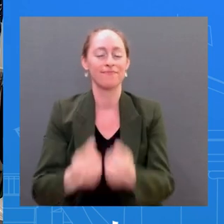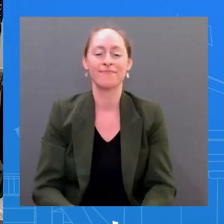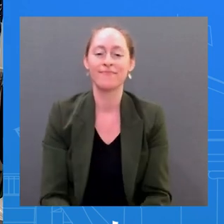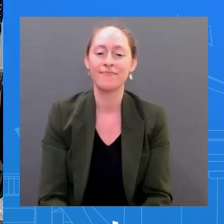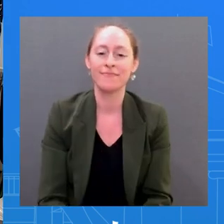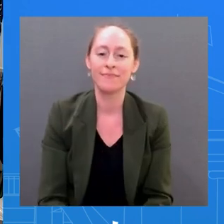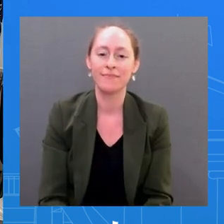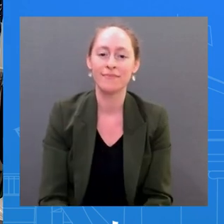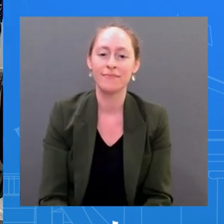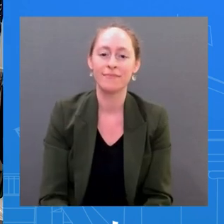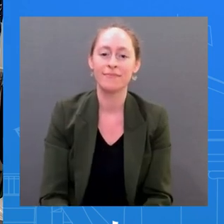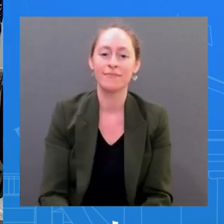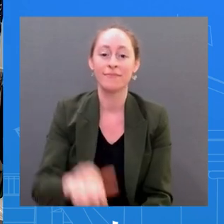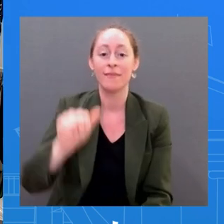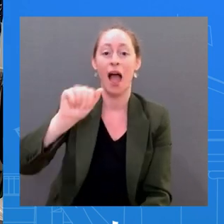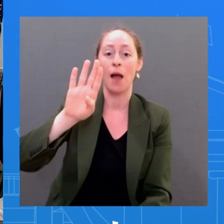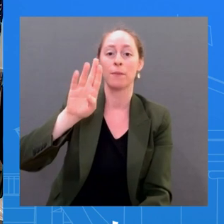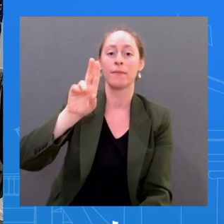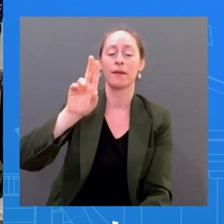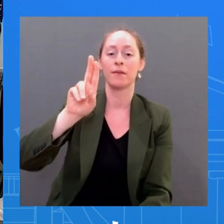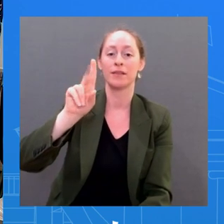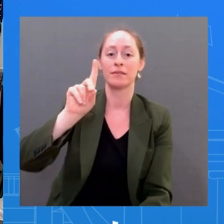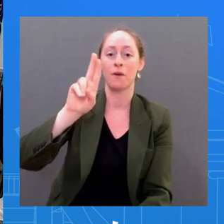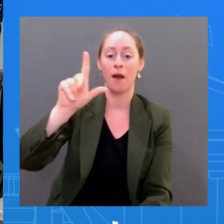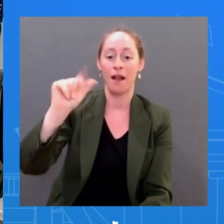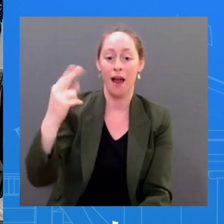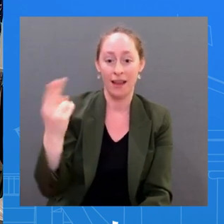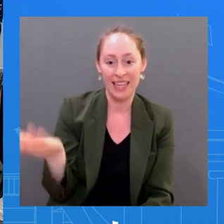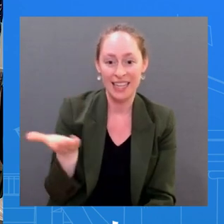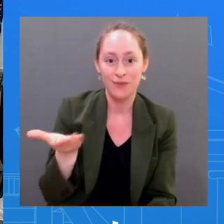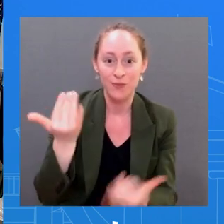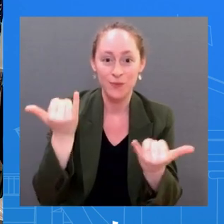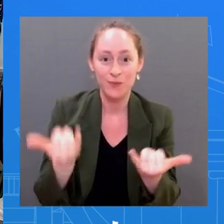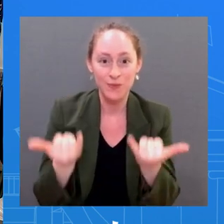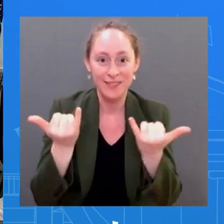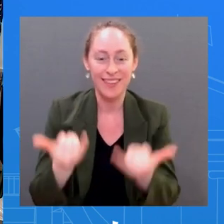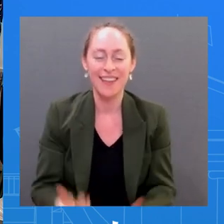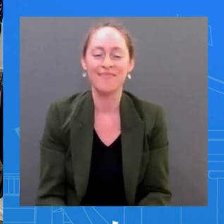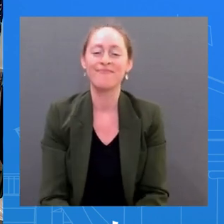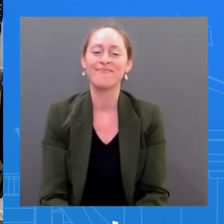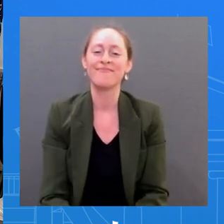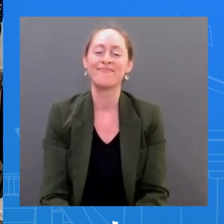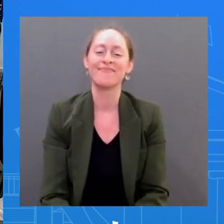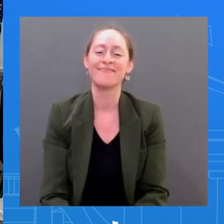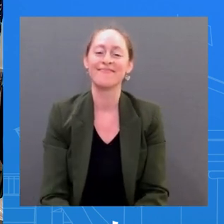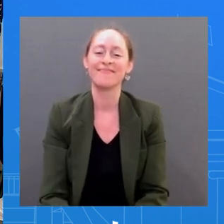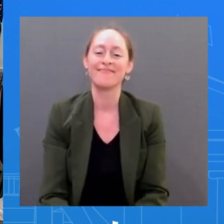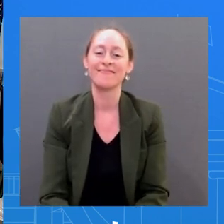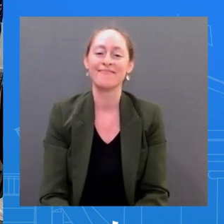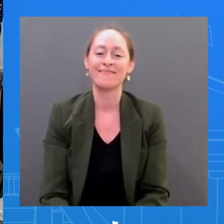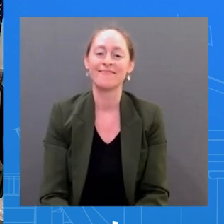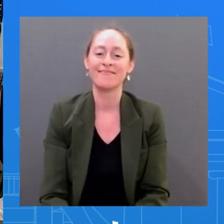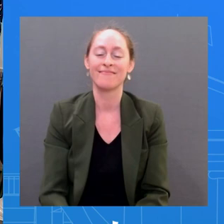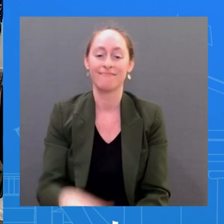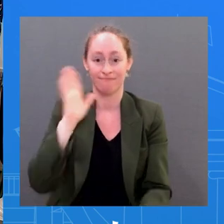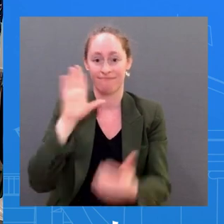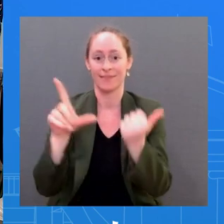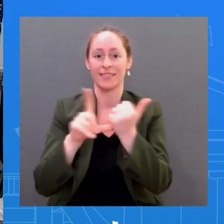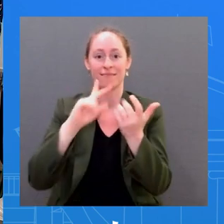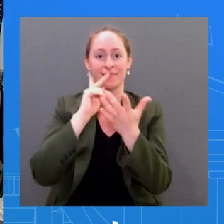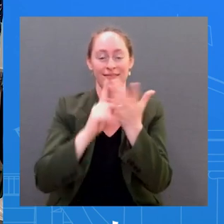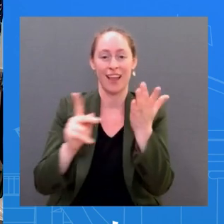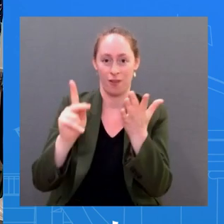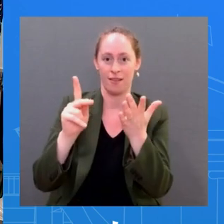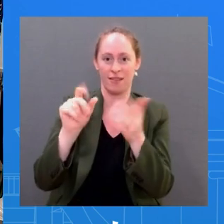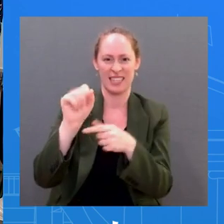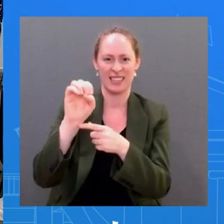him already, who will be joining us as an assistant press secretary, having previously served as the Deputy Associate Director for